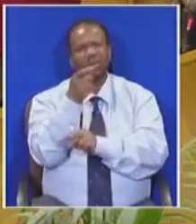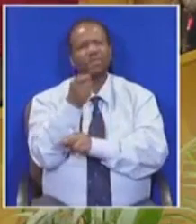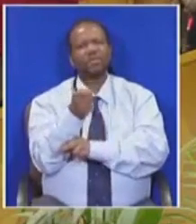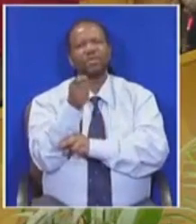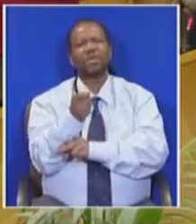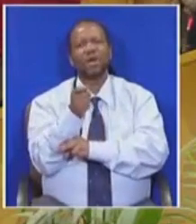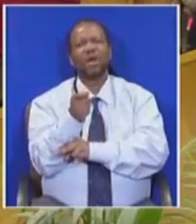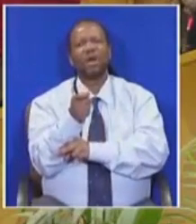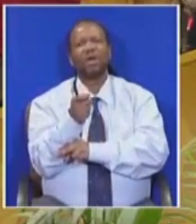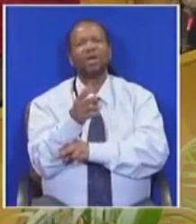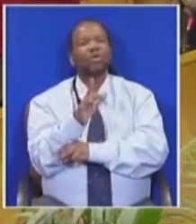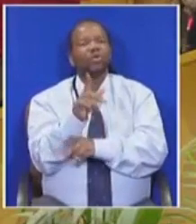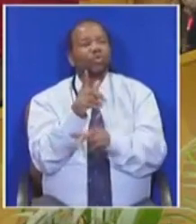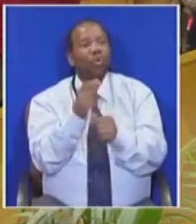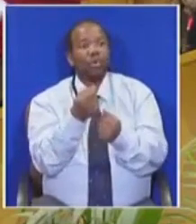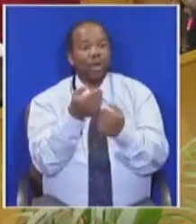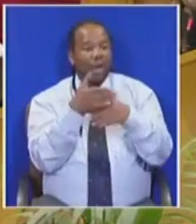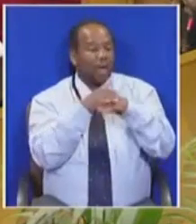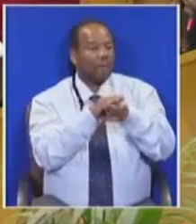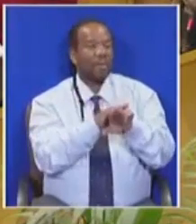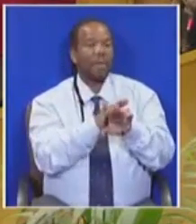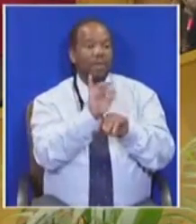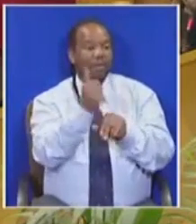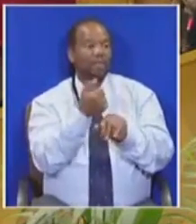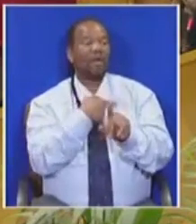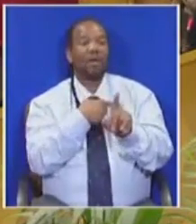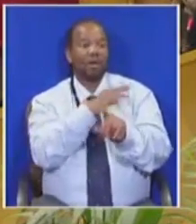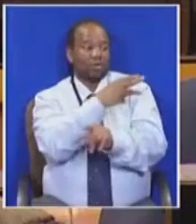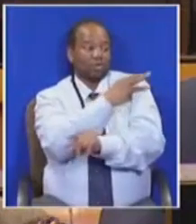House. That is not how you implement the Sergeant at Arms.